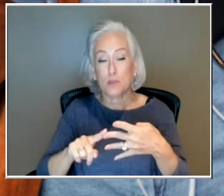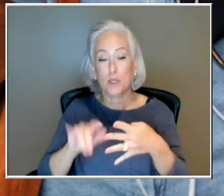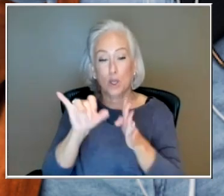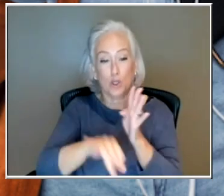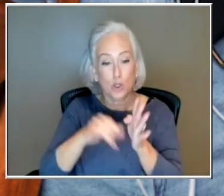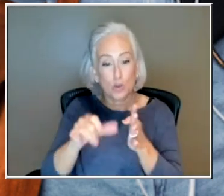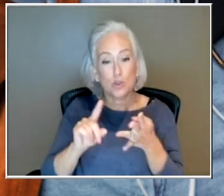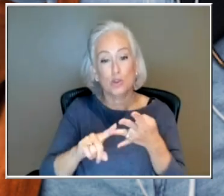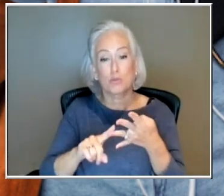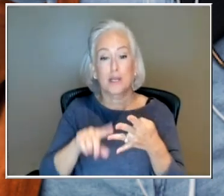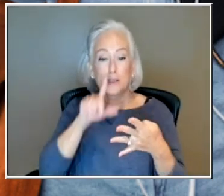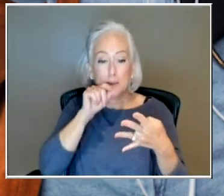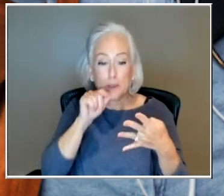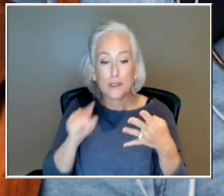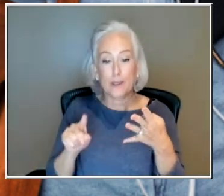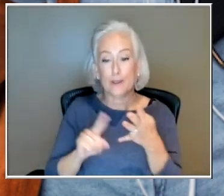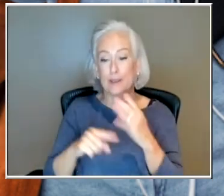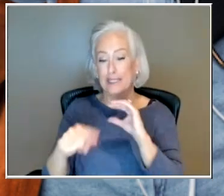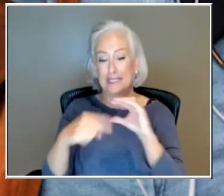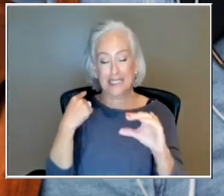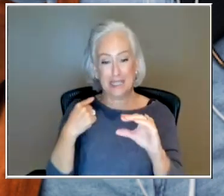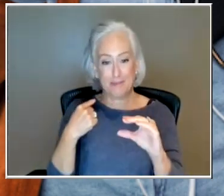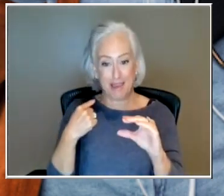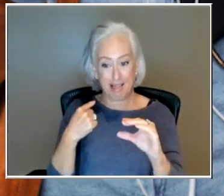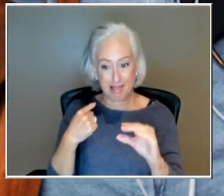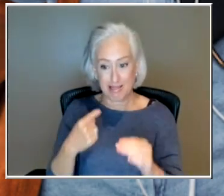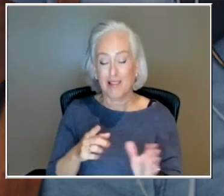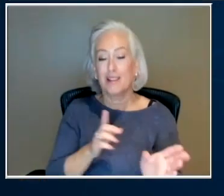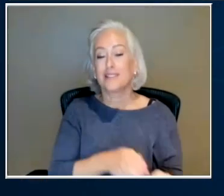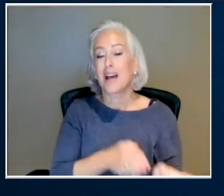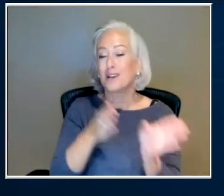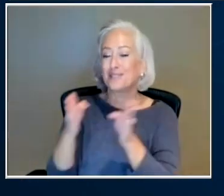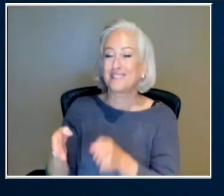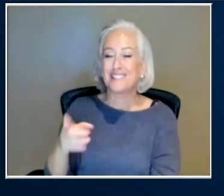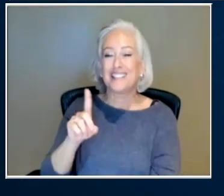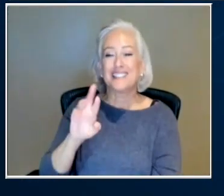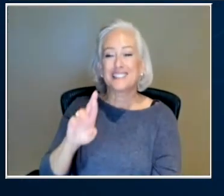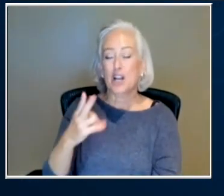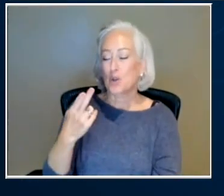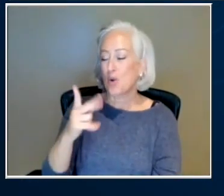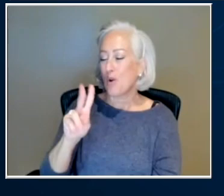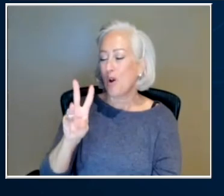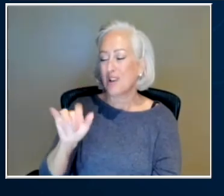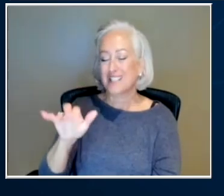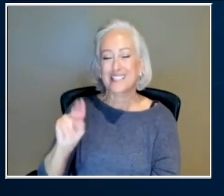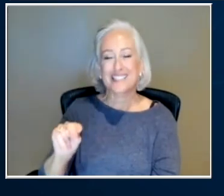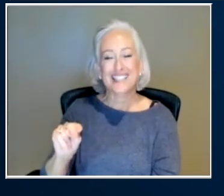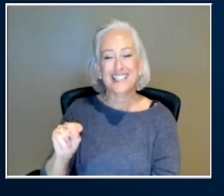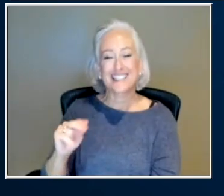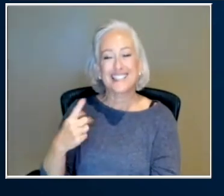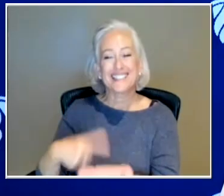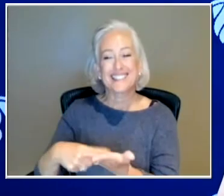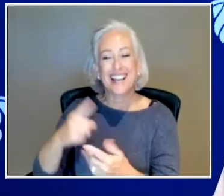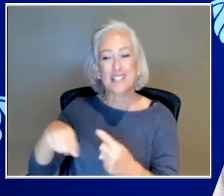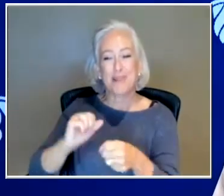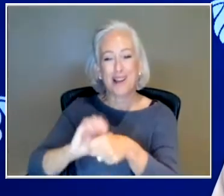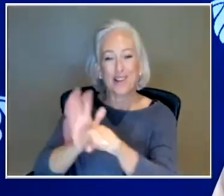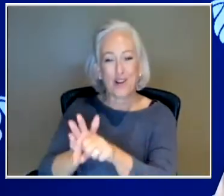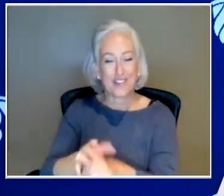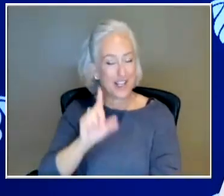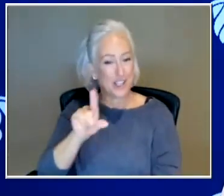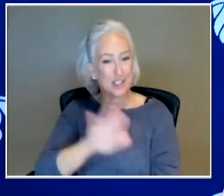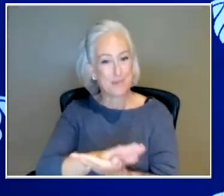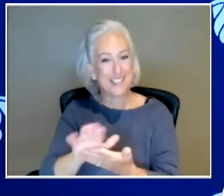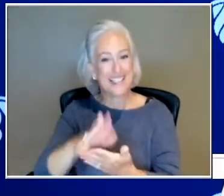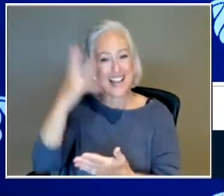News Network. Info is right there on your screen. Let's get a quick check on our COVID count. Dr. Dan Hawkinson, good morning. Hi. Yeah, hi. Hey. Good morning. Should be nice out today, too. Very Good. good